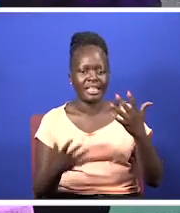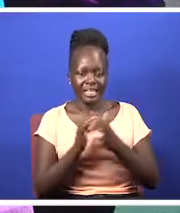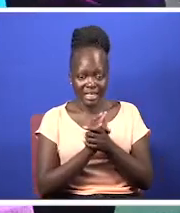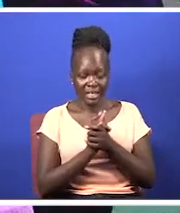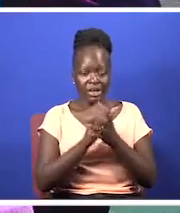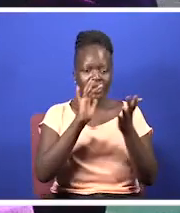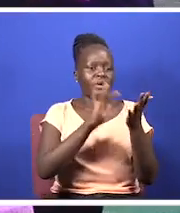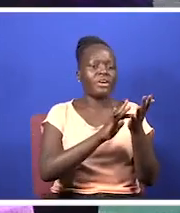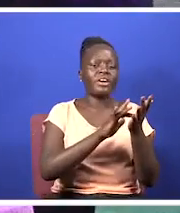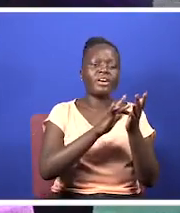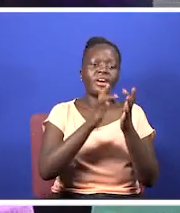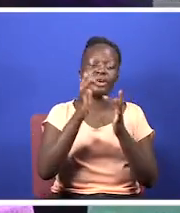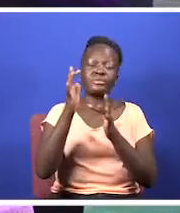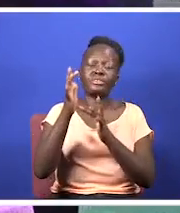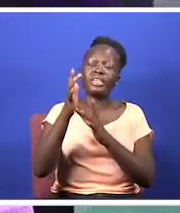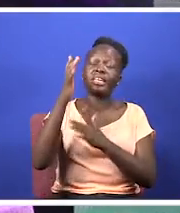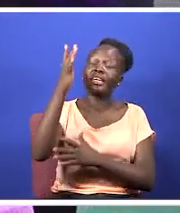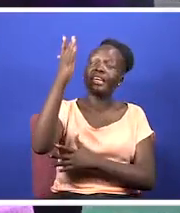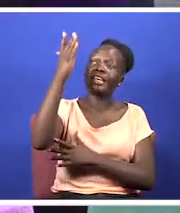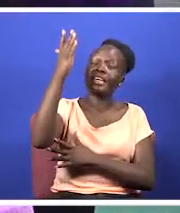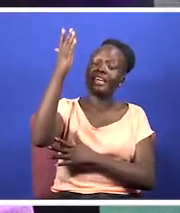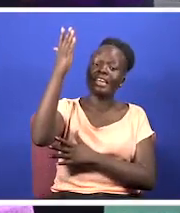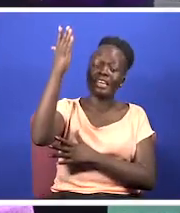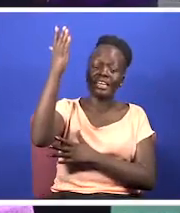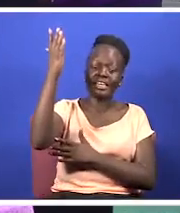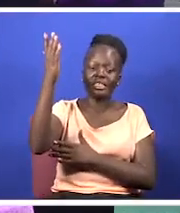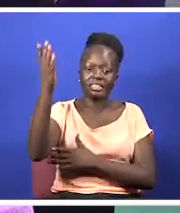Oh, the blood of